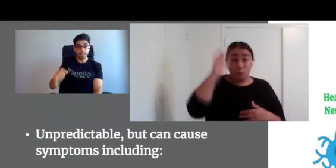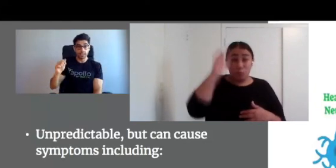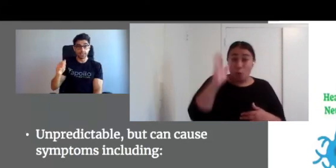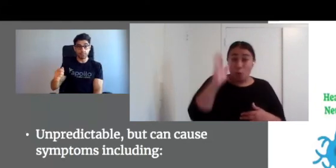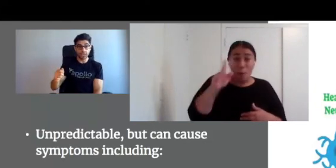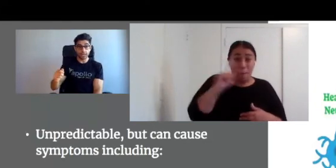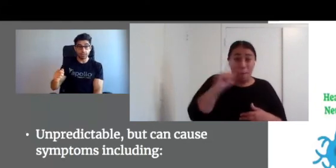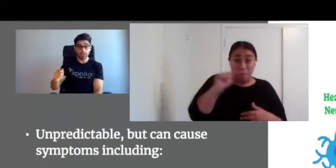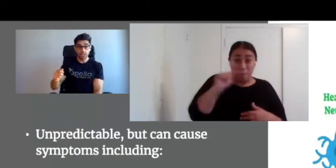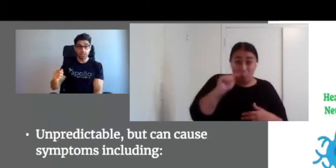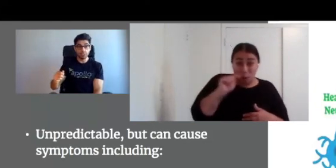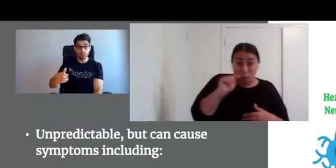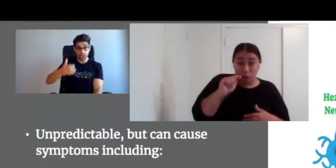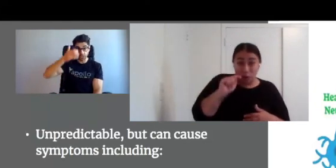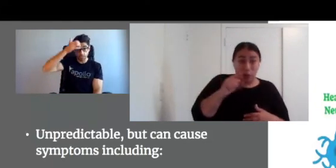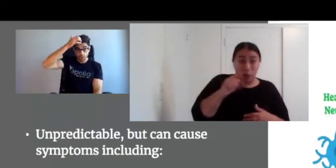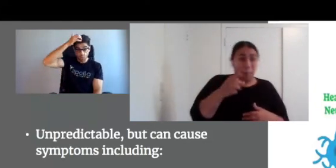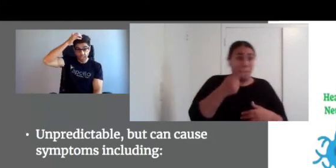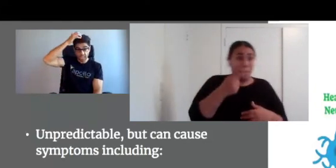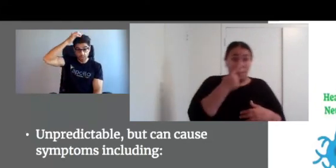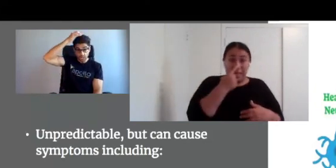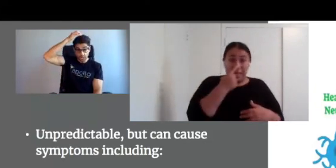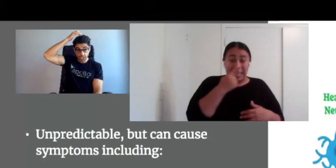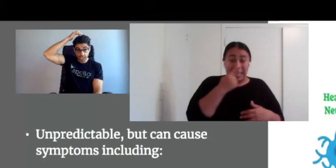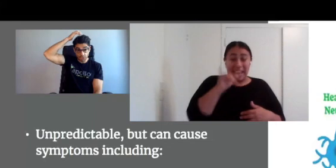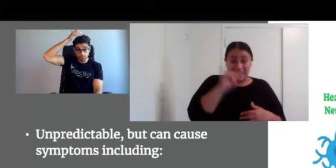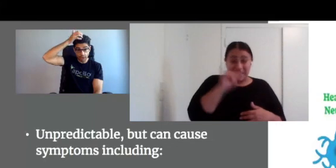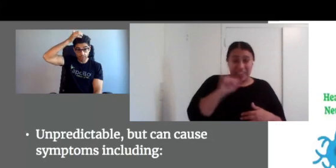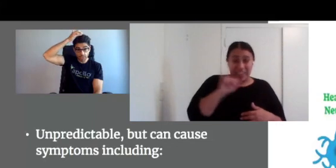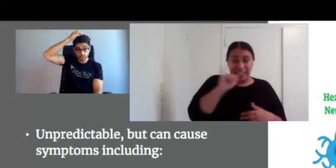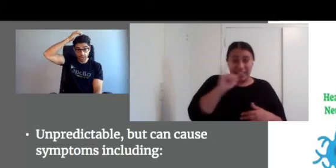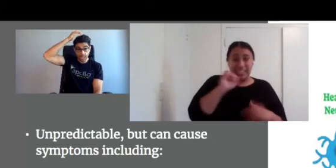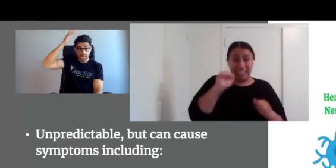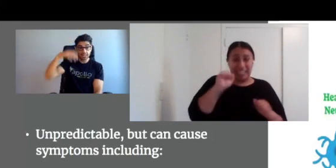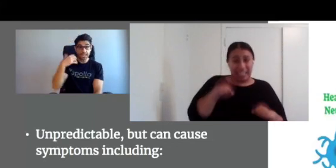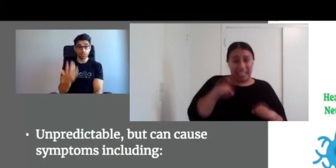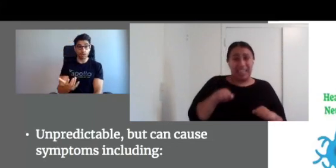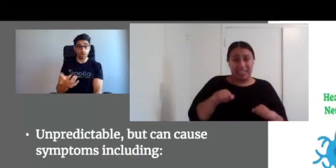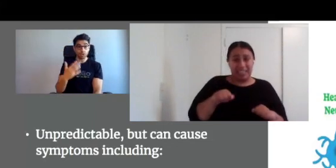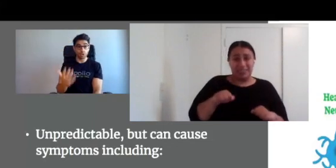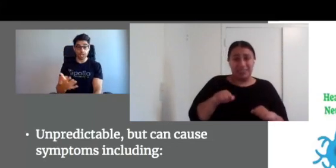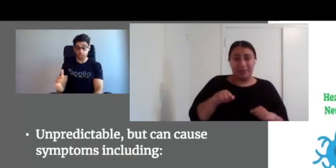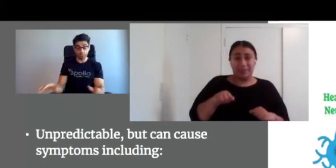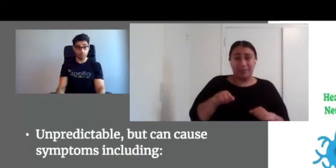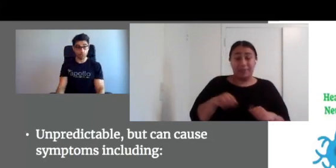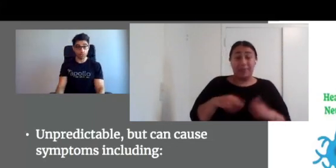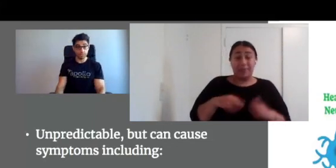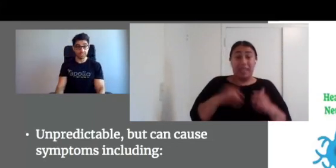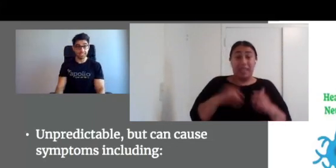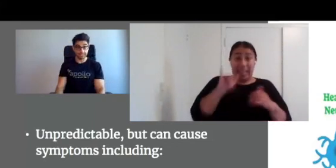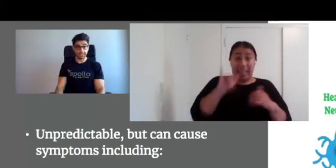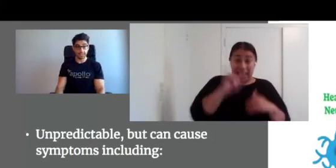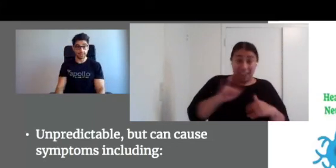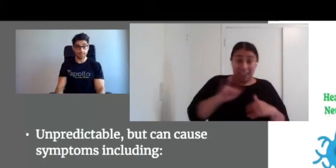limb. Sometimes the immune system will take out the central fibers in the brain, and that is where our coordination for our lower